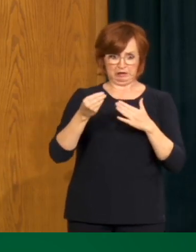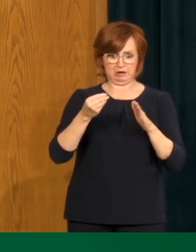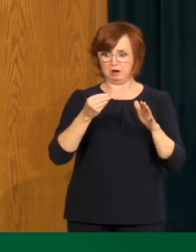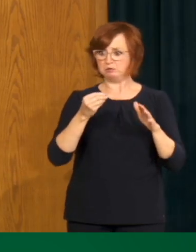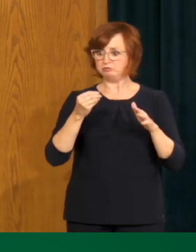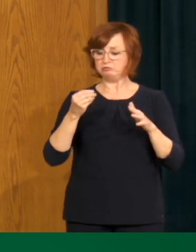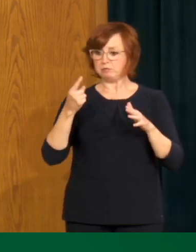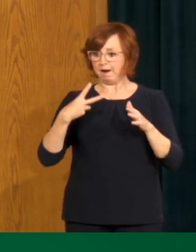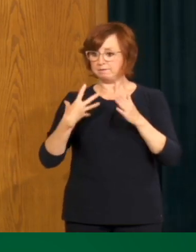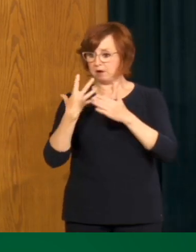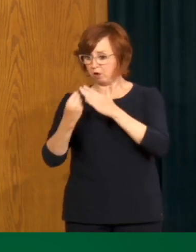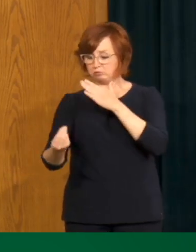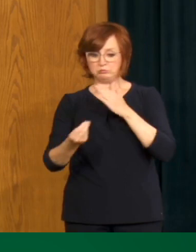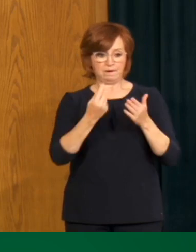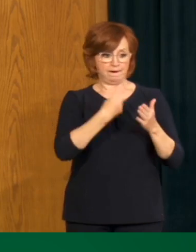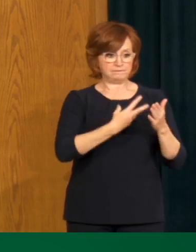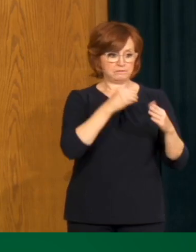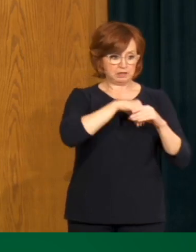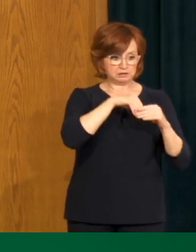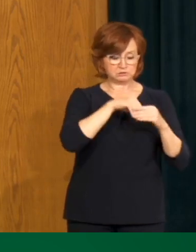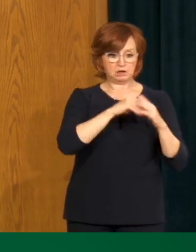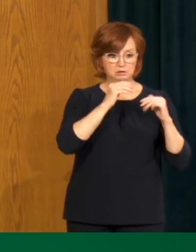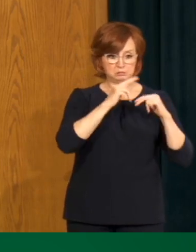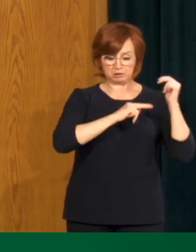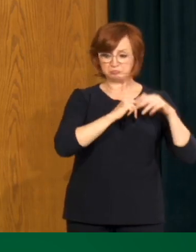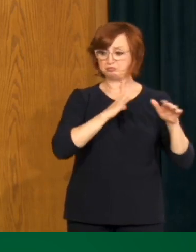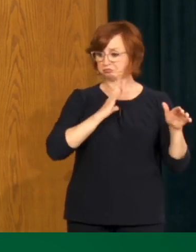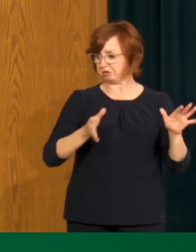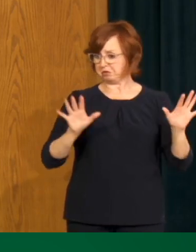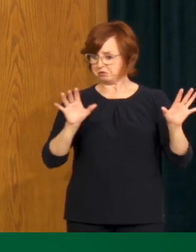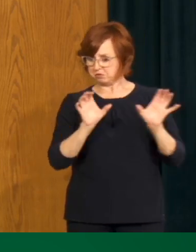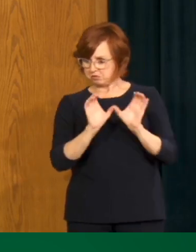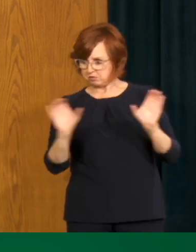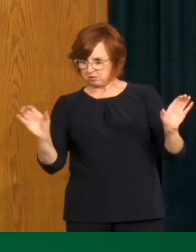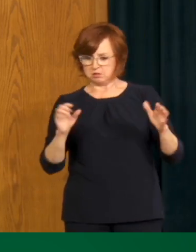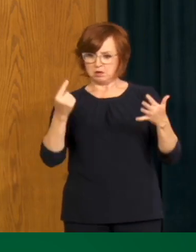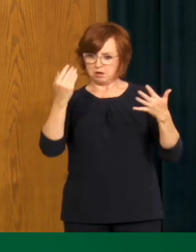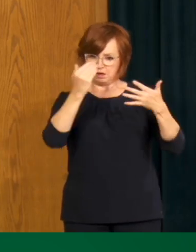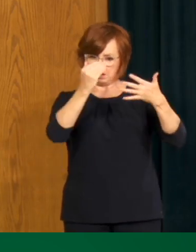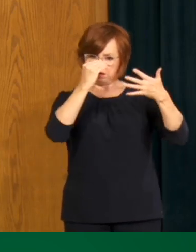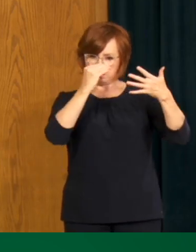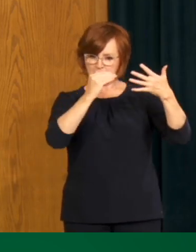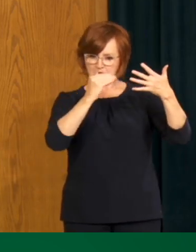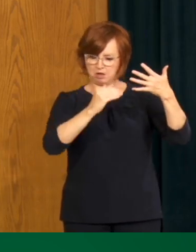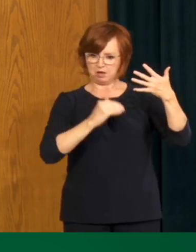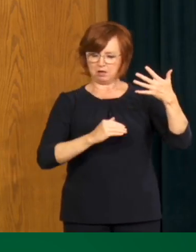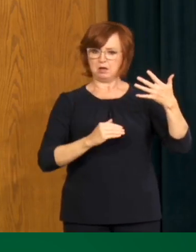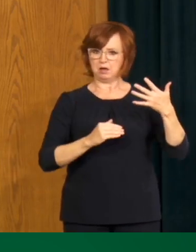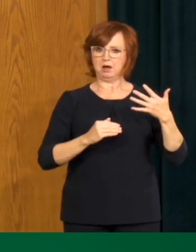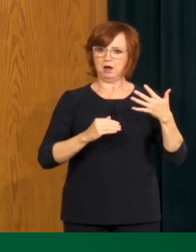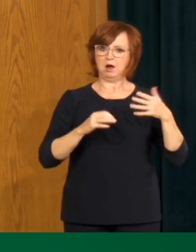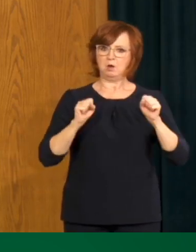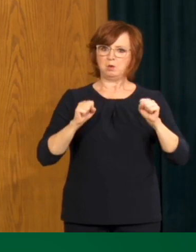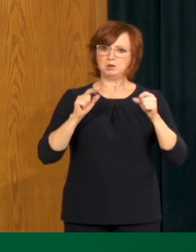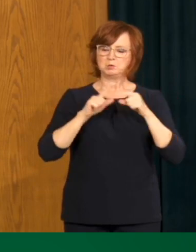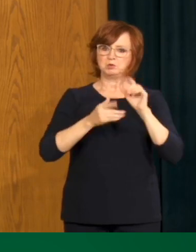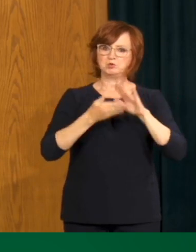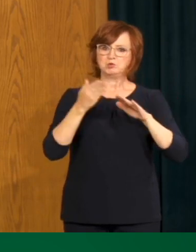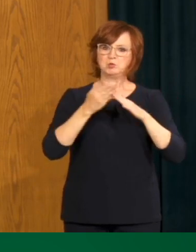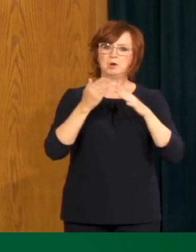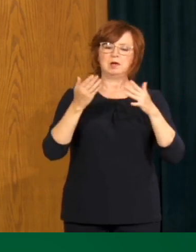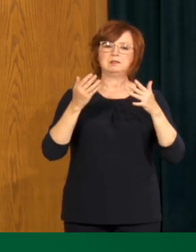all of these public health recommendations together, there is an opportunity for a safe, larger